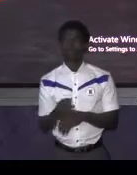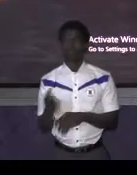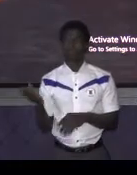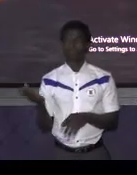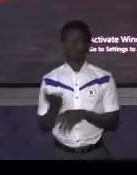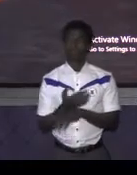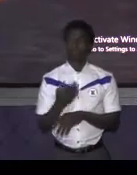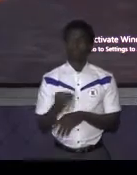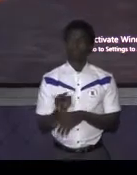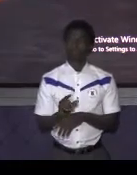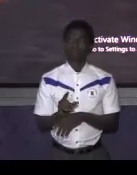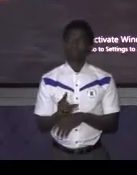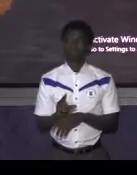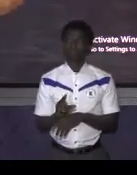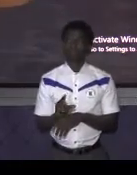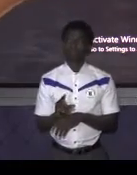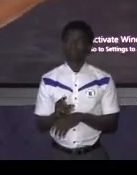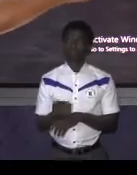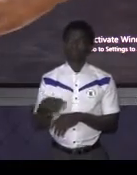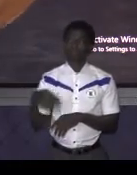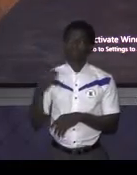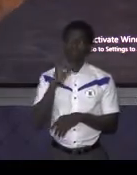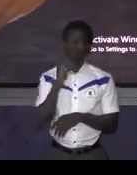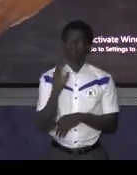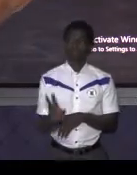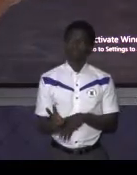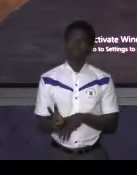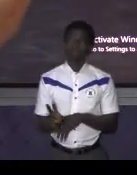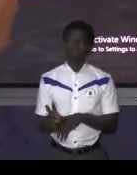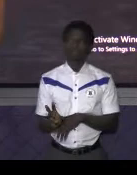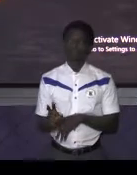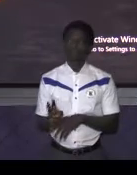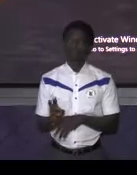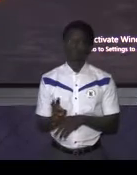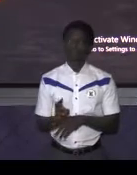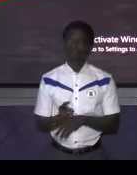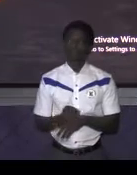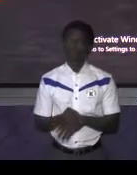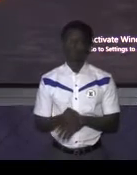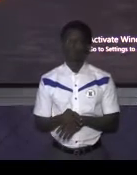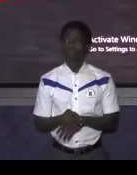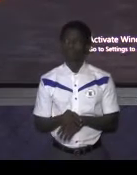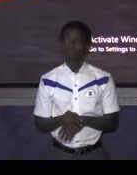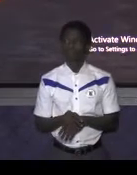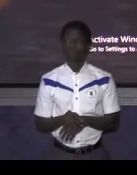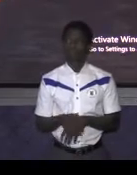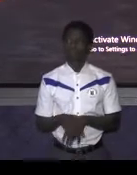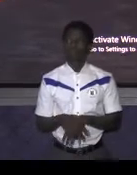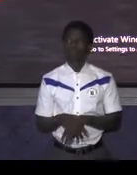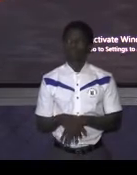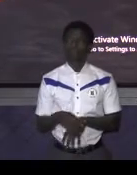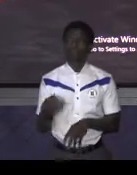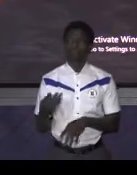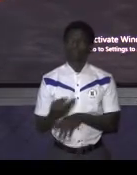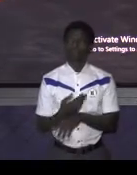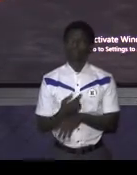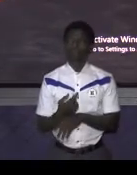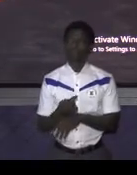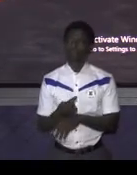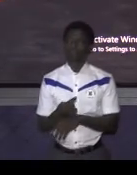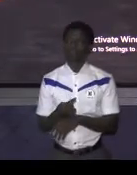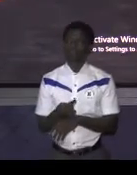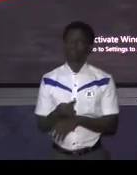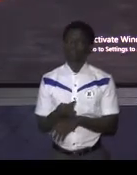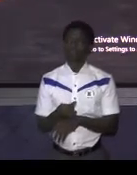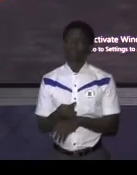of, in this case, the height is 6 because that's where you have the right angle. And that means this long one will be the base.